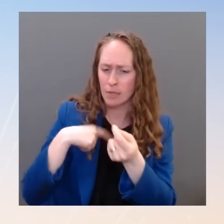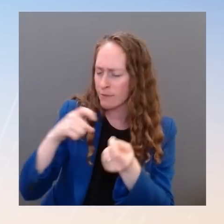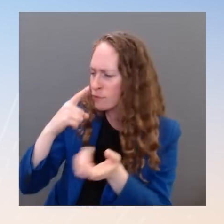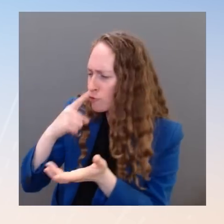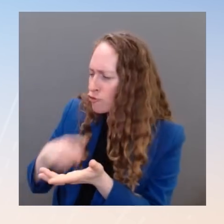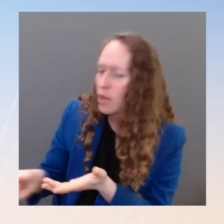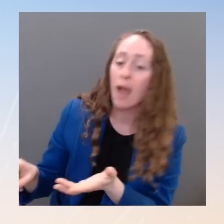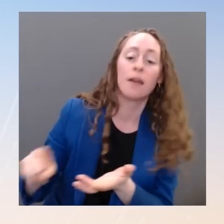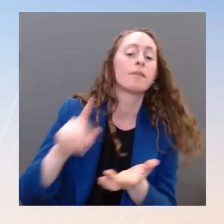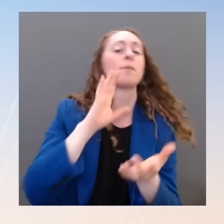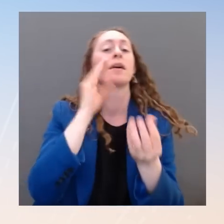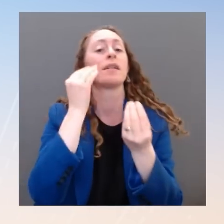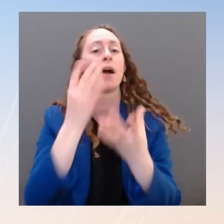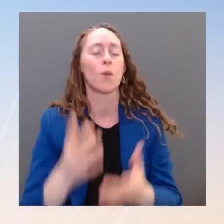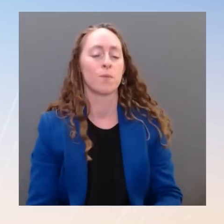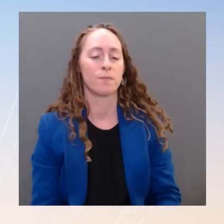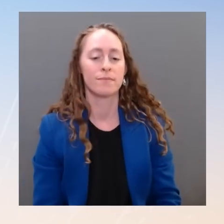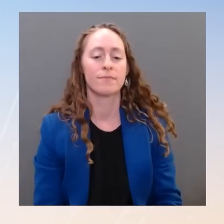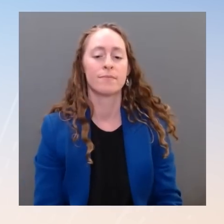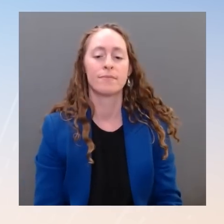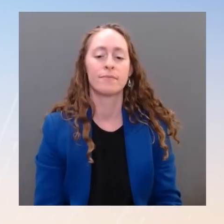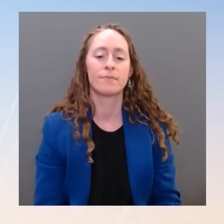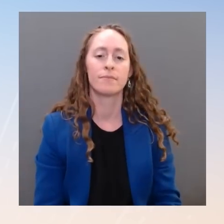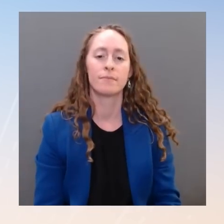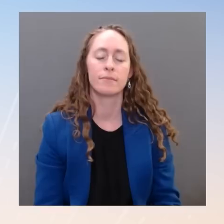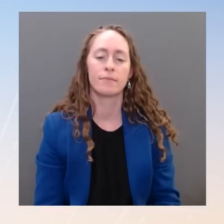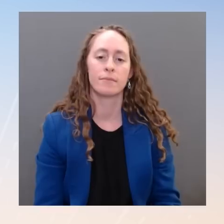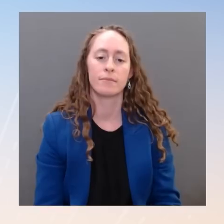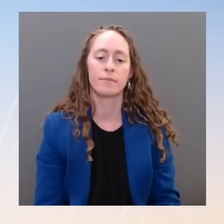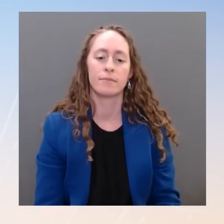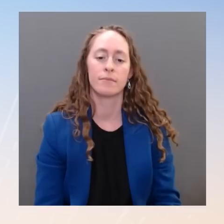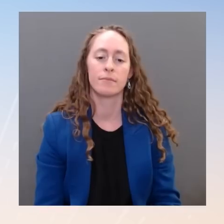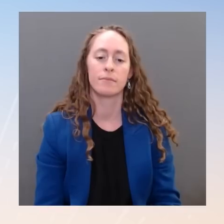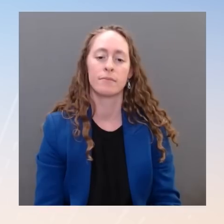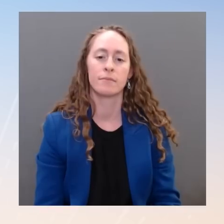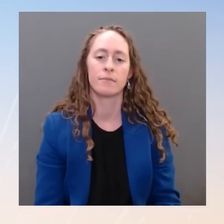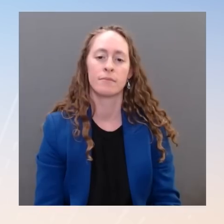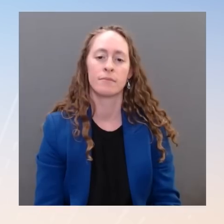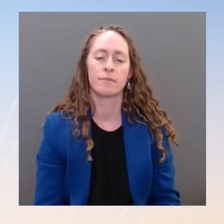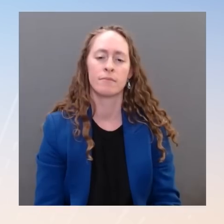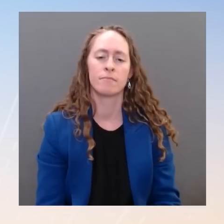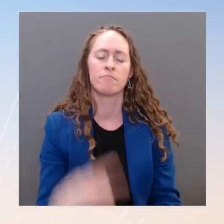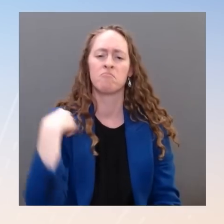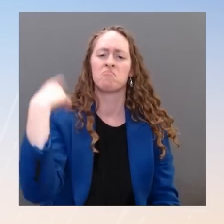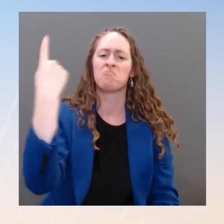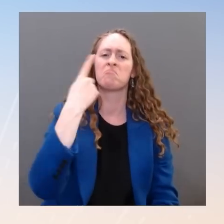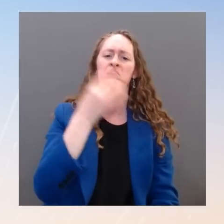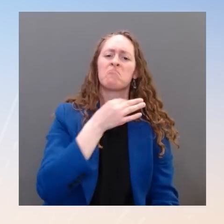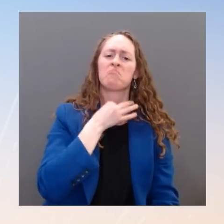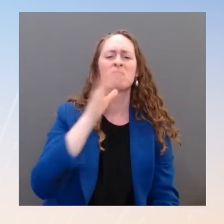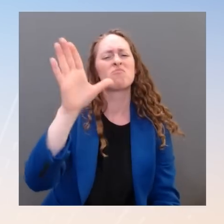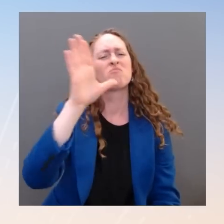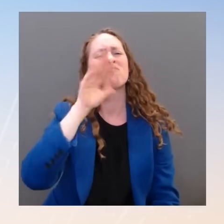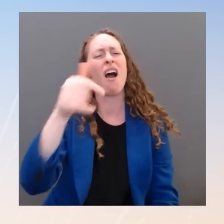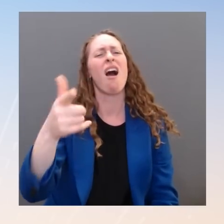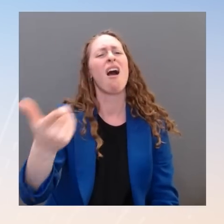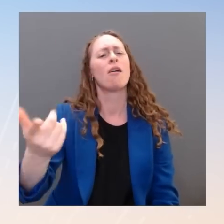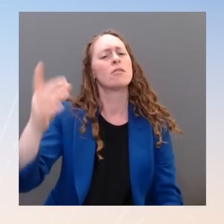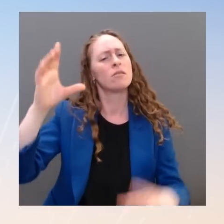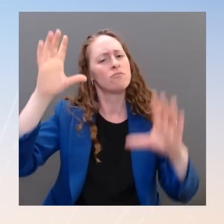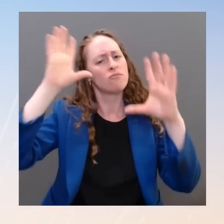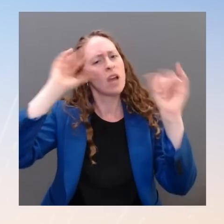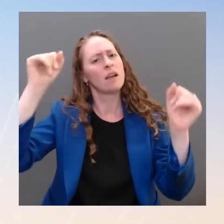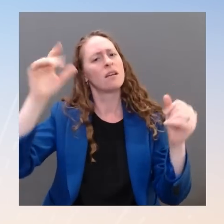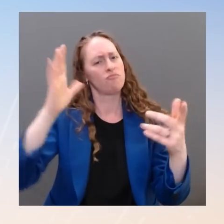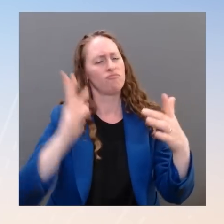that issue. Why isn't President Biden willing to go as high as $50,000? That's the figure